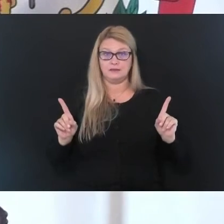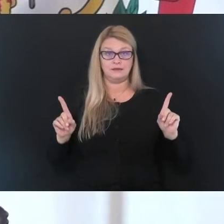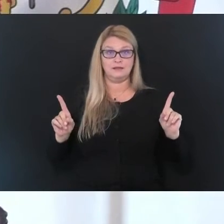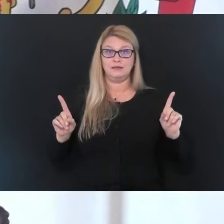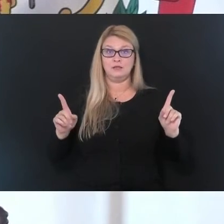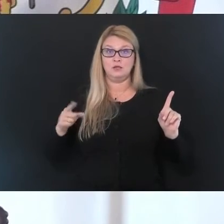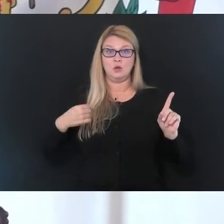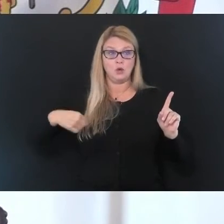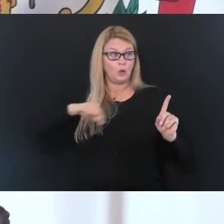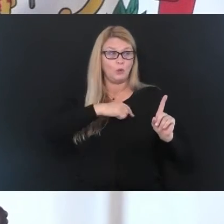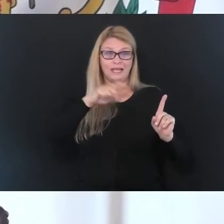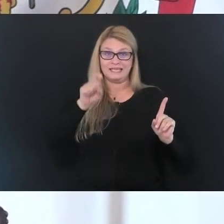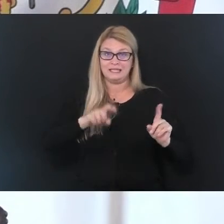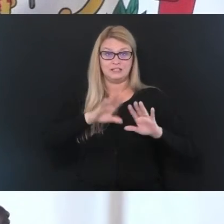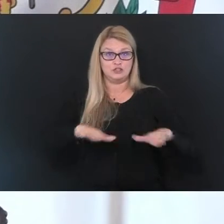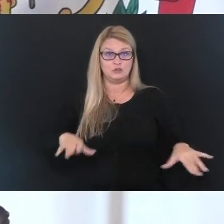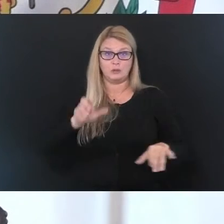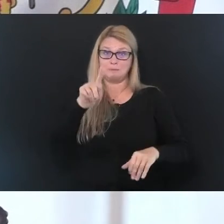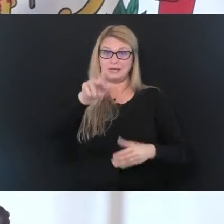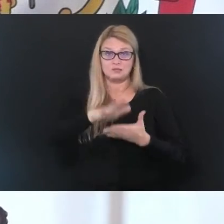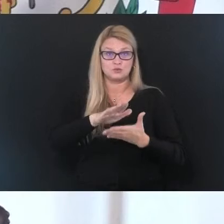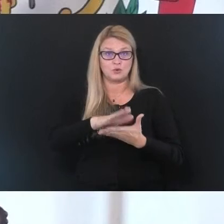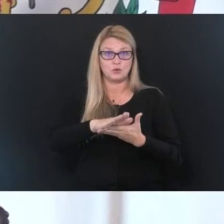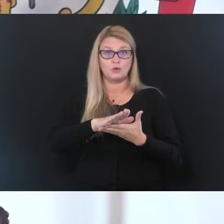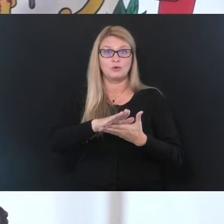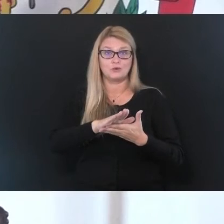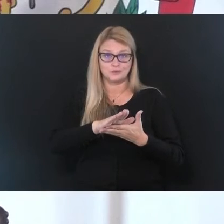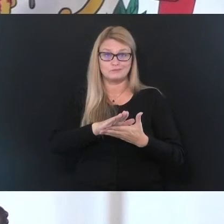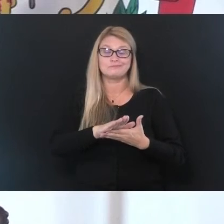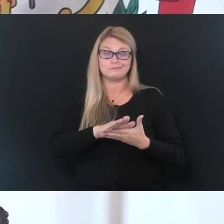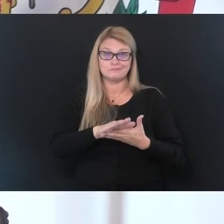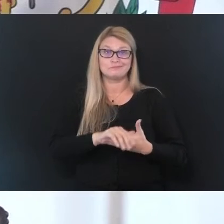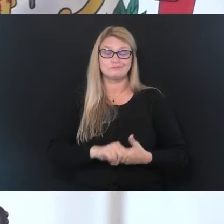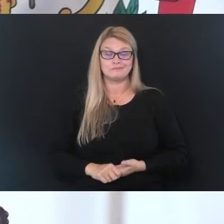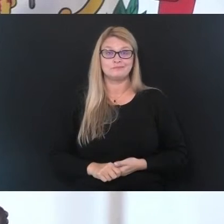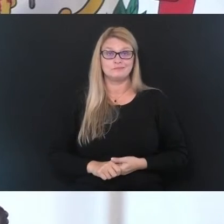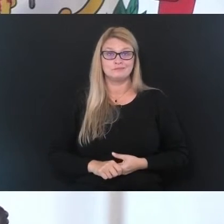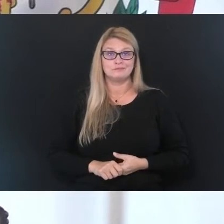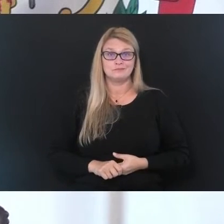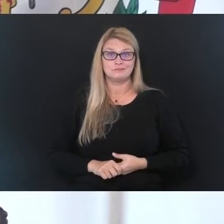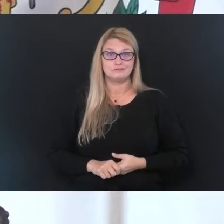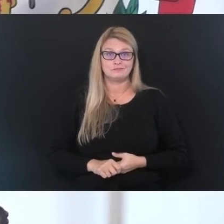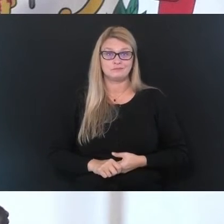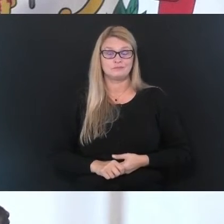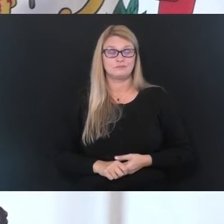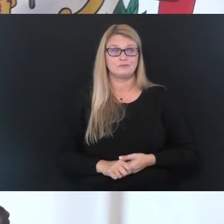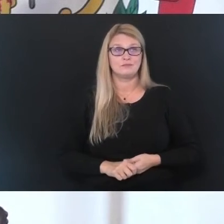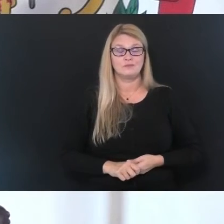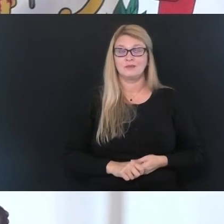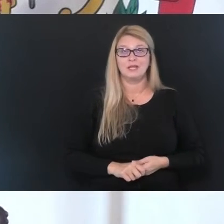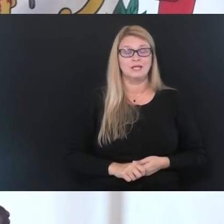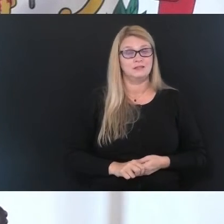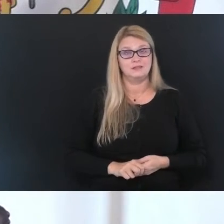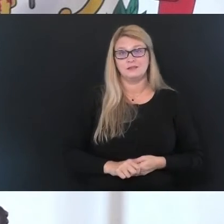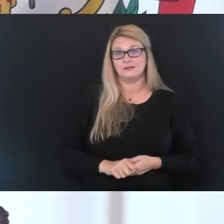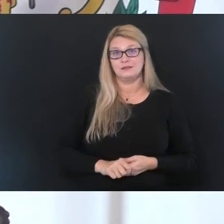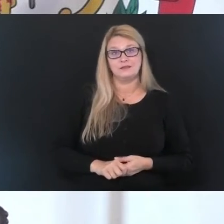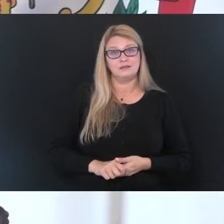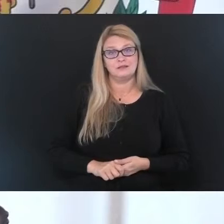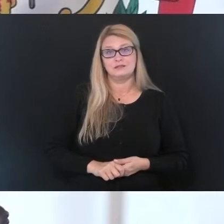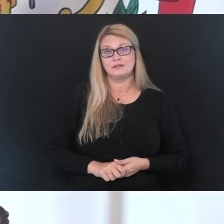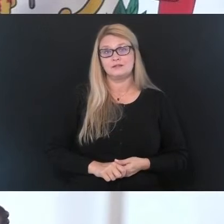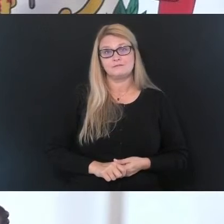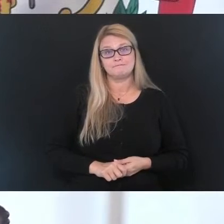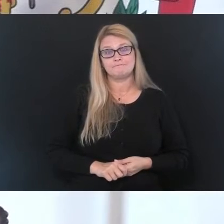get our kids in school. We have to have our kids in school. You can't fathom what is